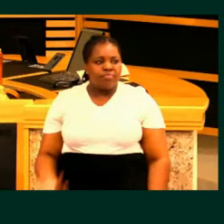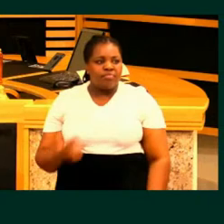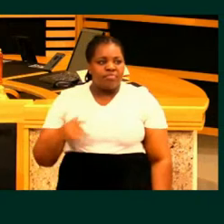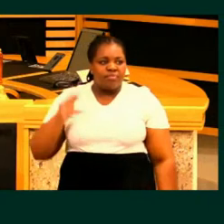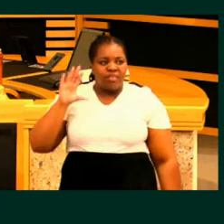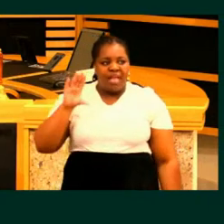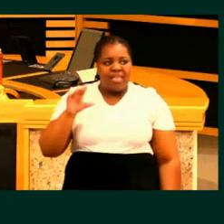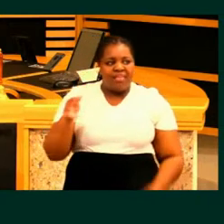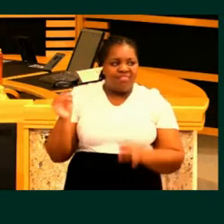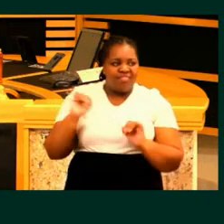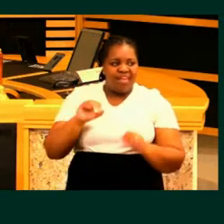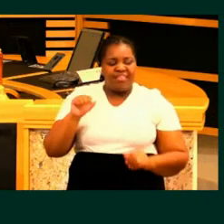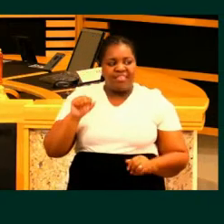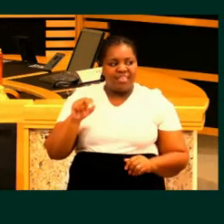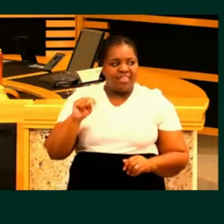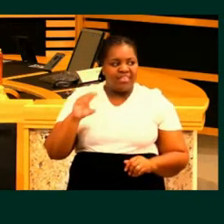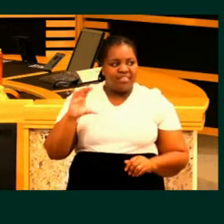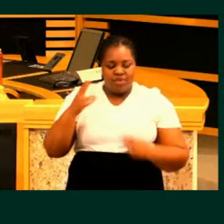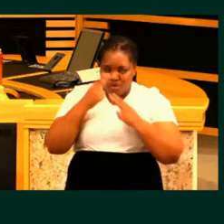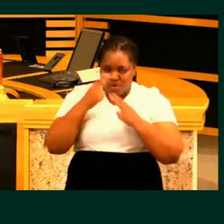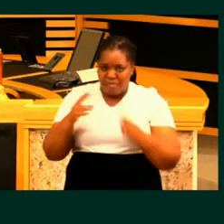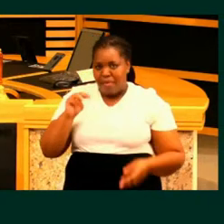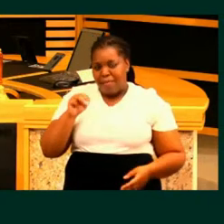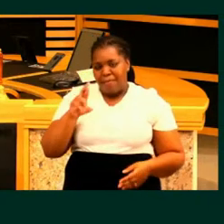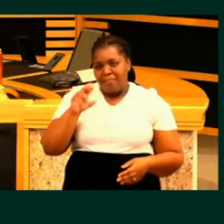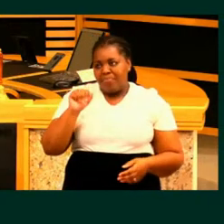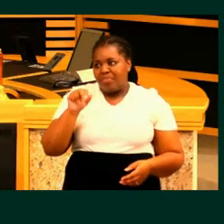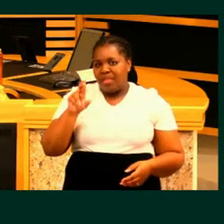National Congress honorable